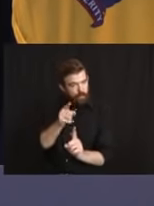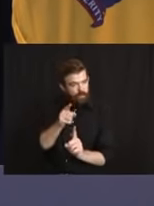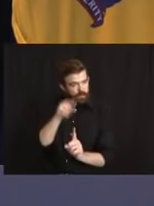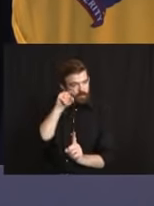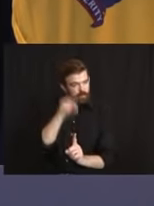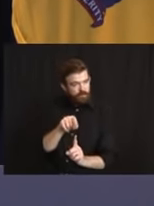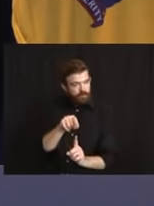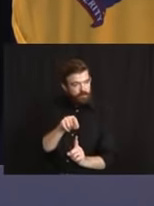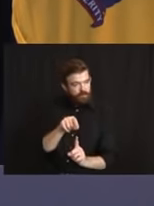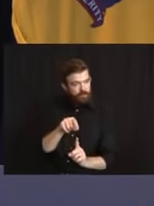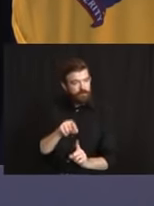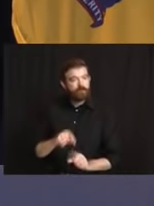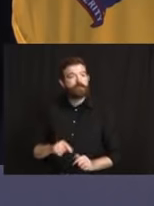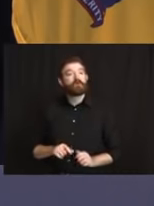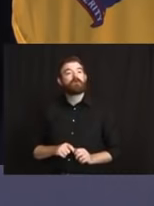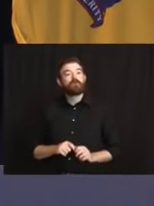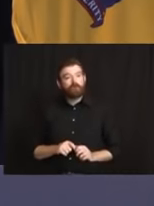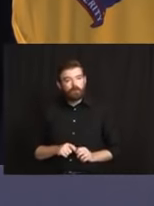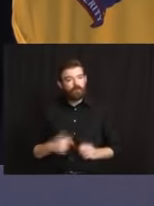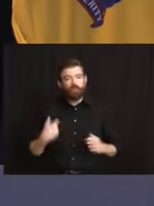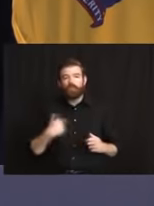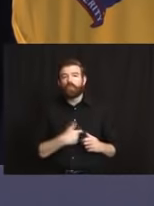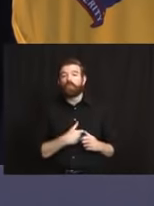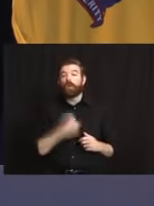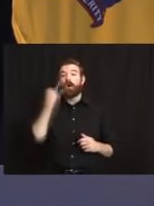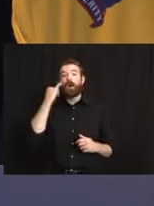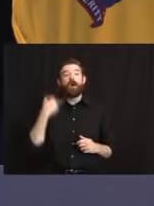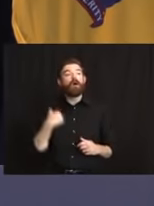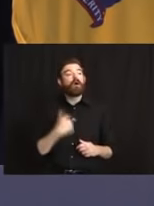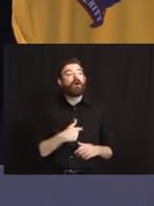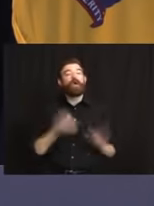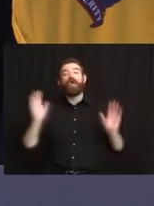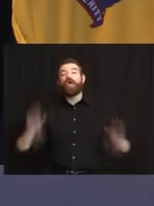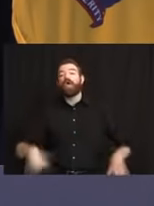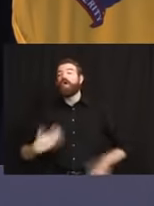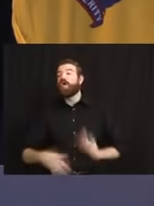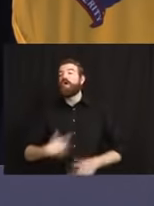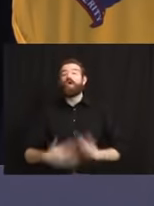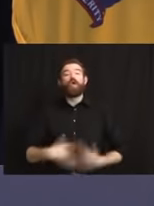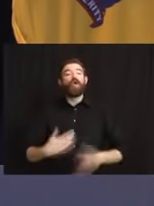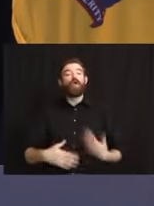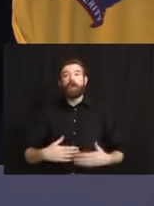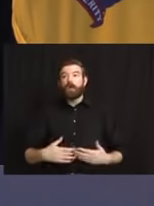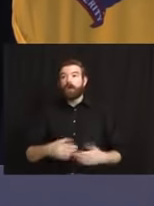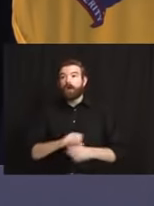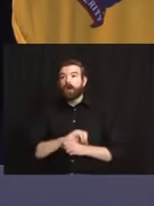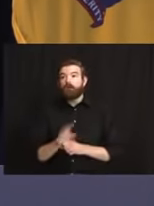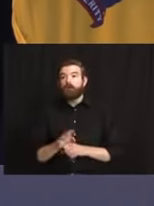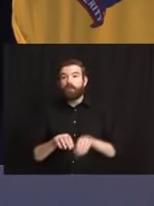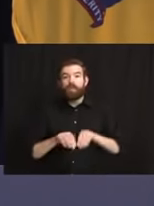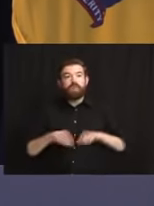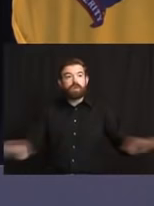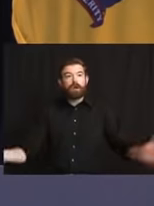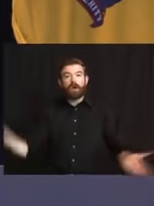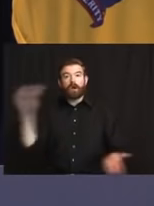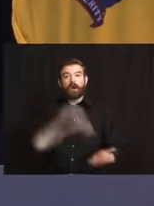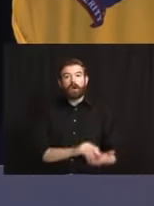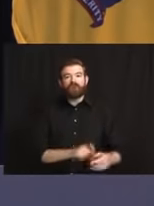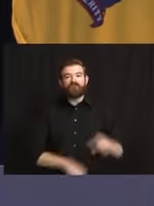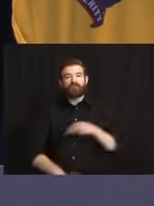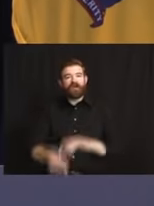could ask humbly, that folks sort of, that's a lens through I'd like folks to look at this through. We're trying to stay out ahead of